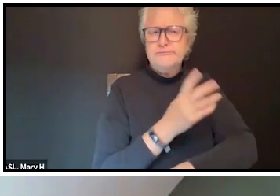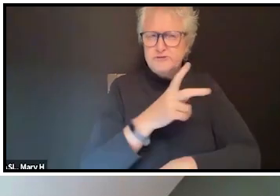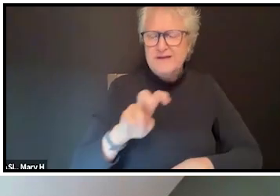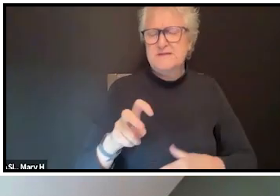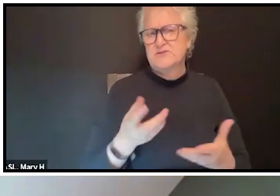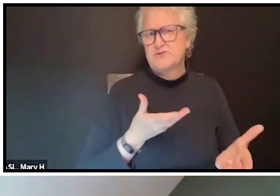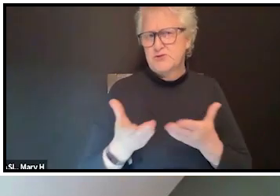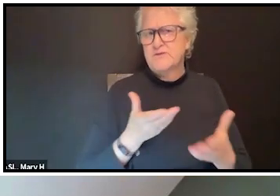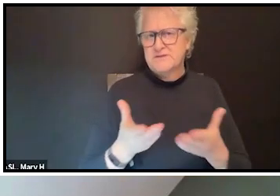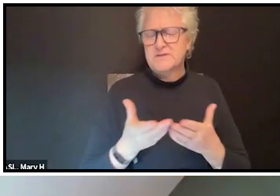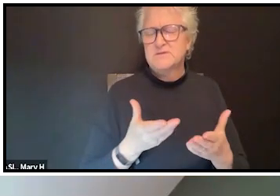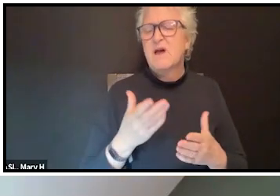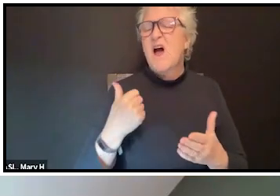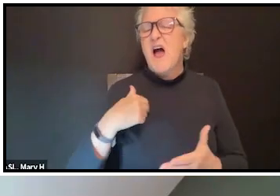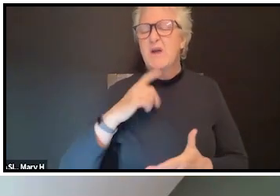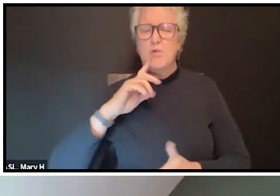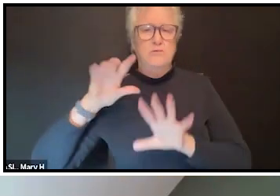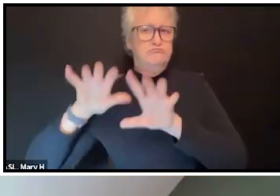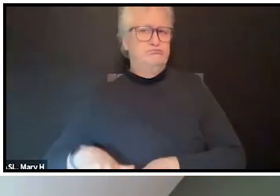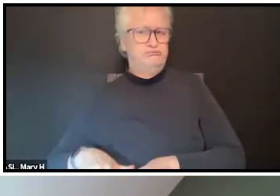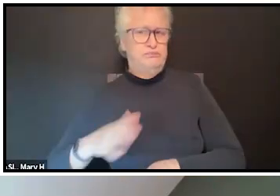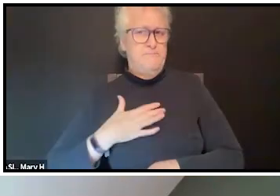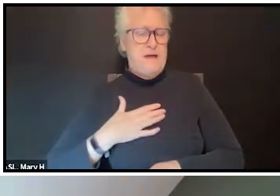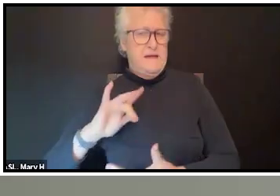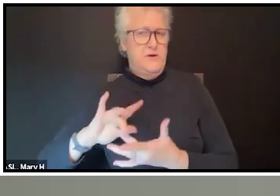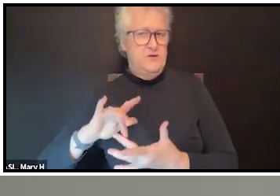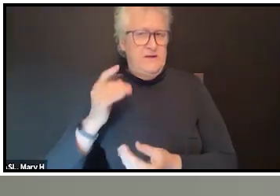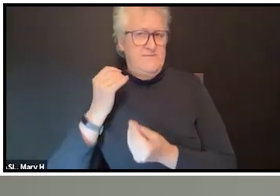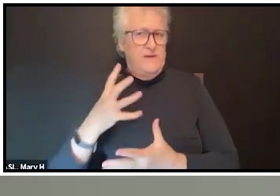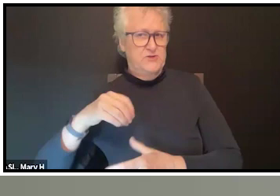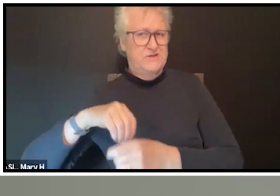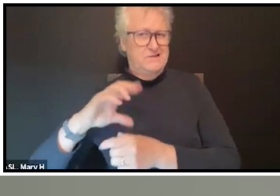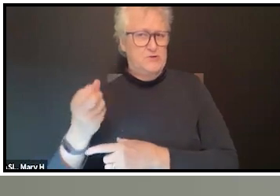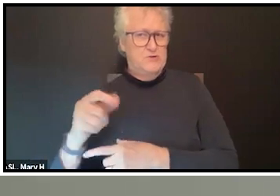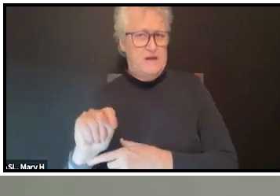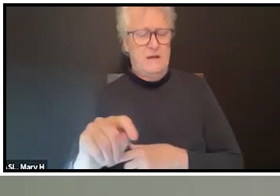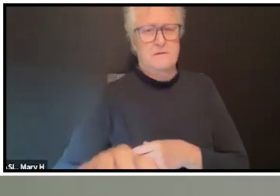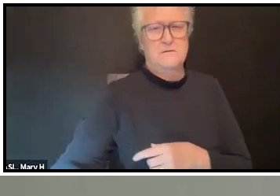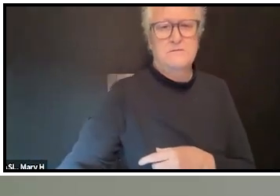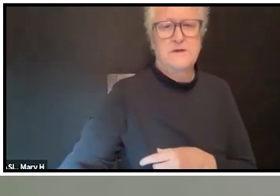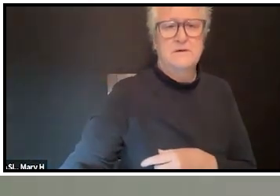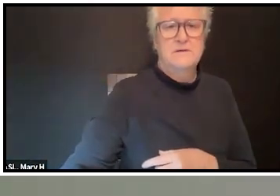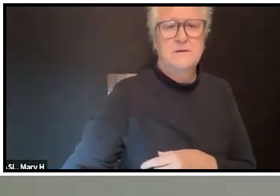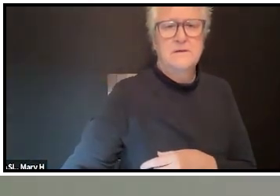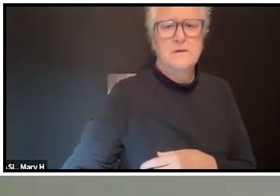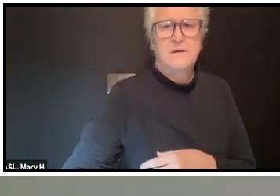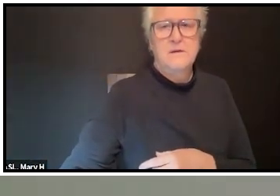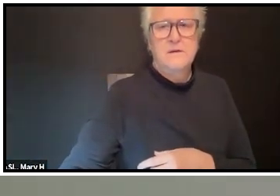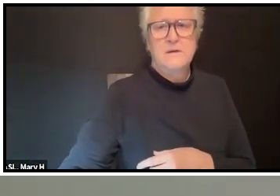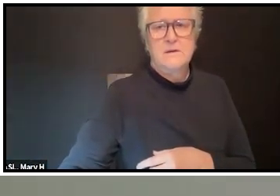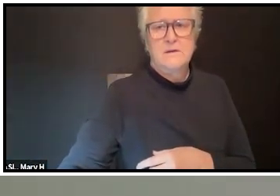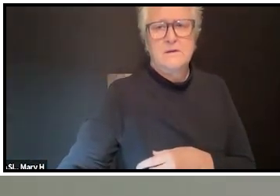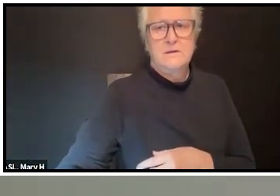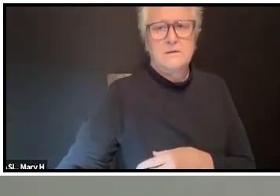chat. Thank you, Heather. Thanks, Sue. All right, next I'm going to